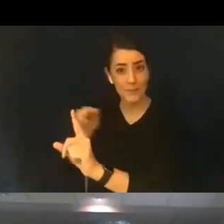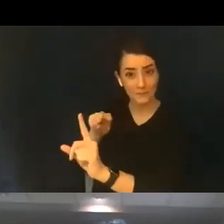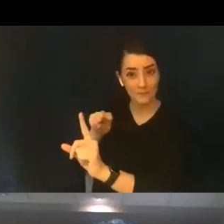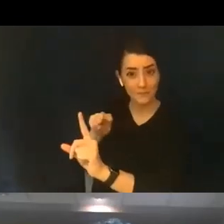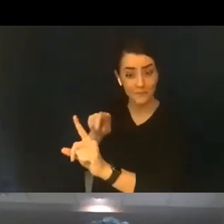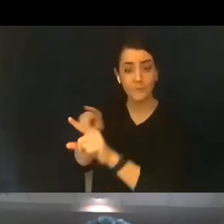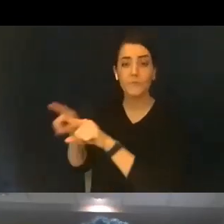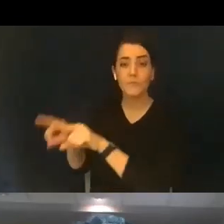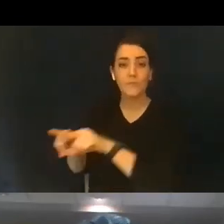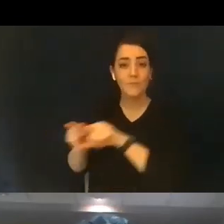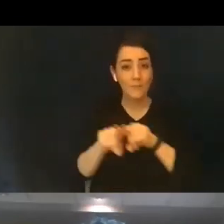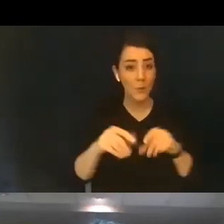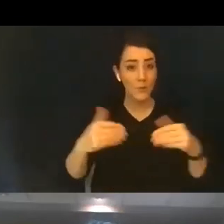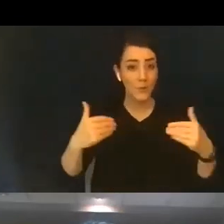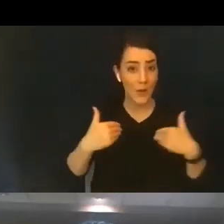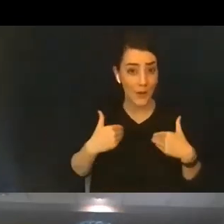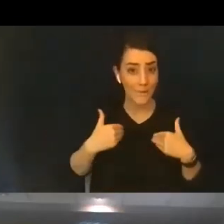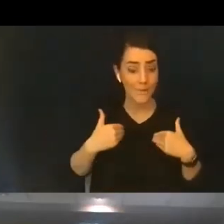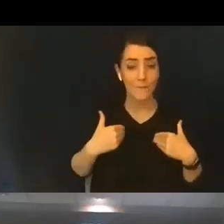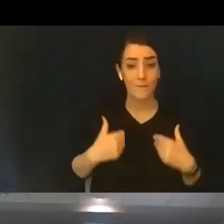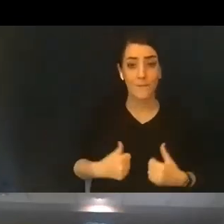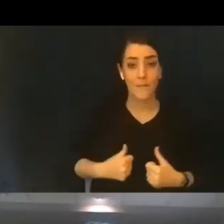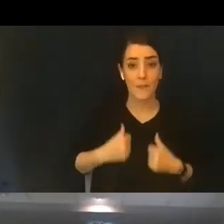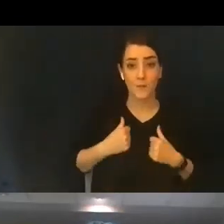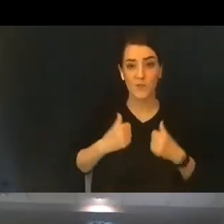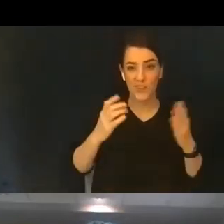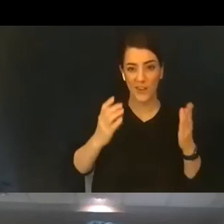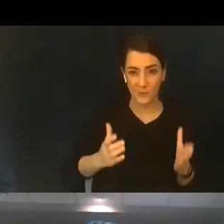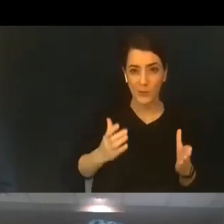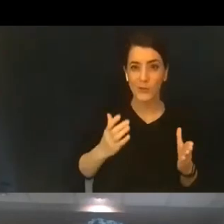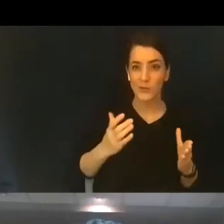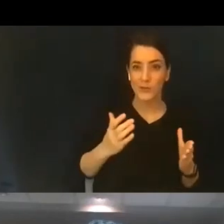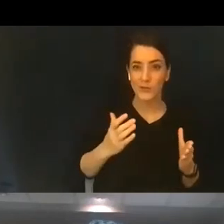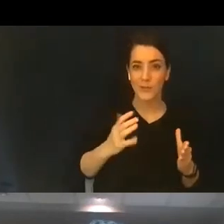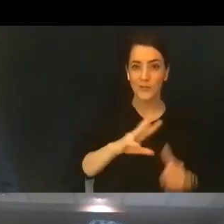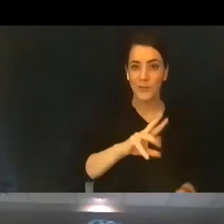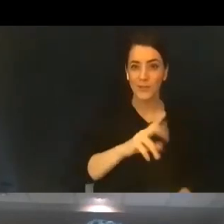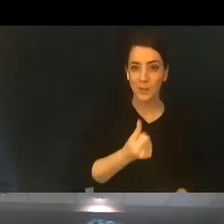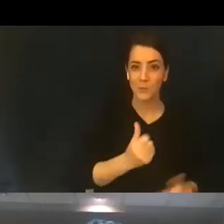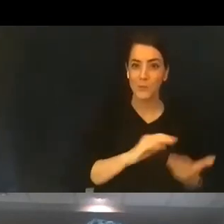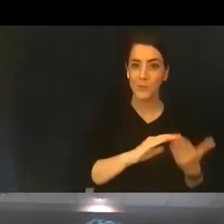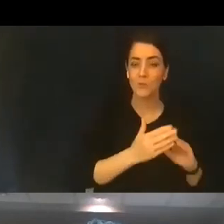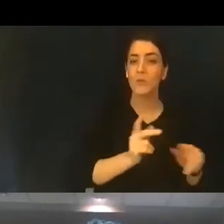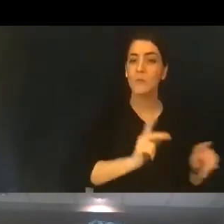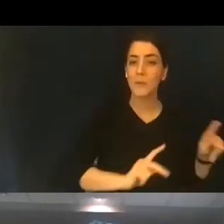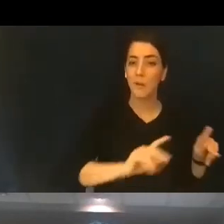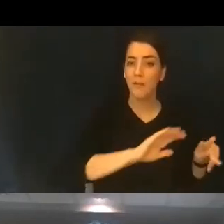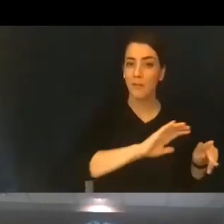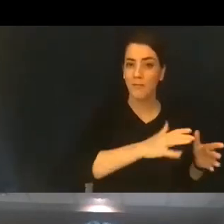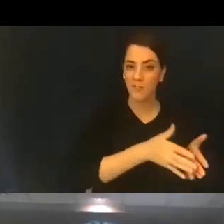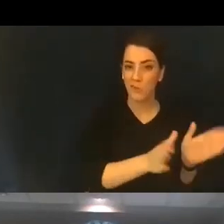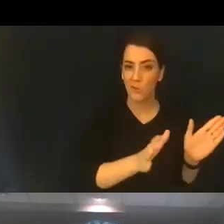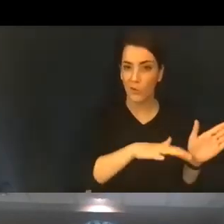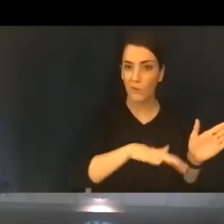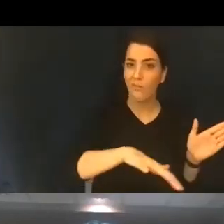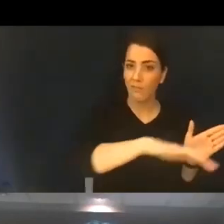the intelligentsia who would not watch the